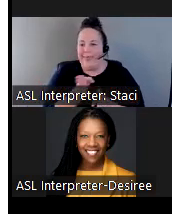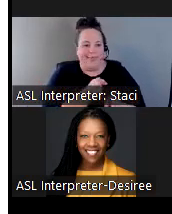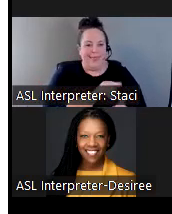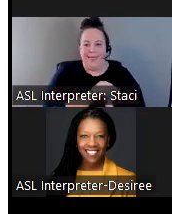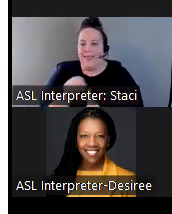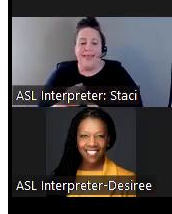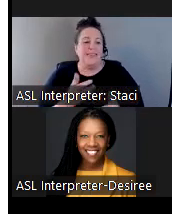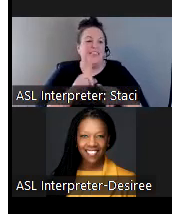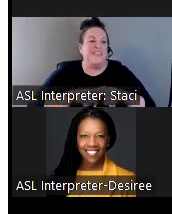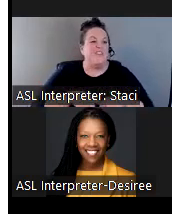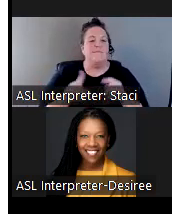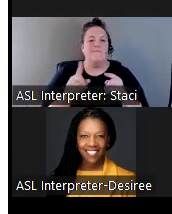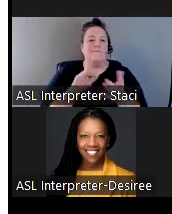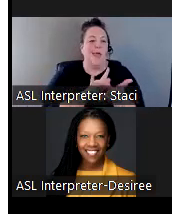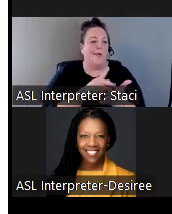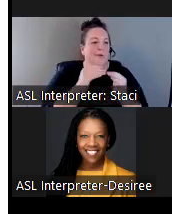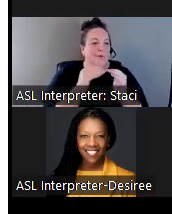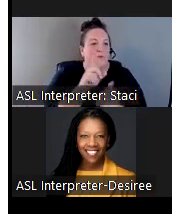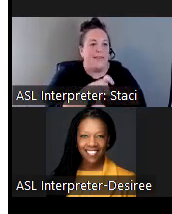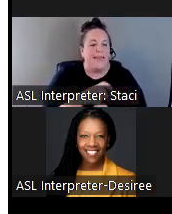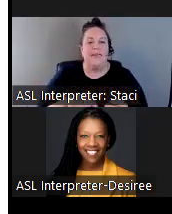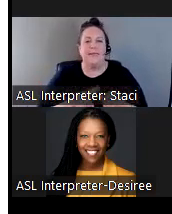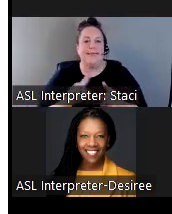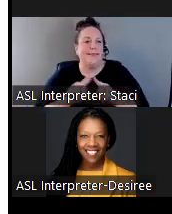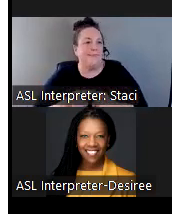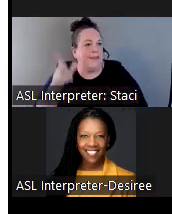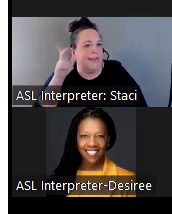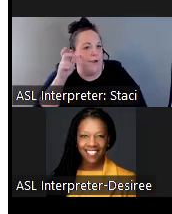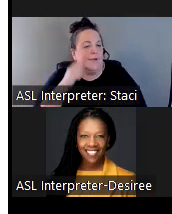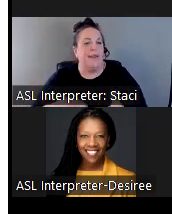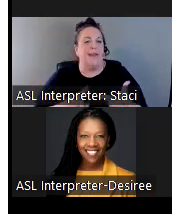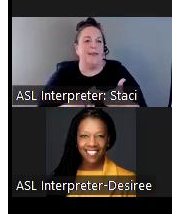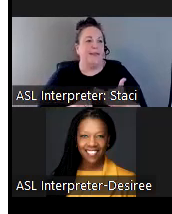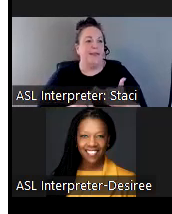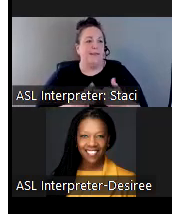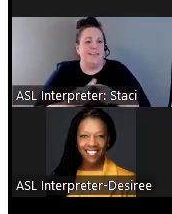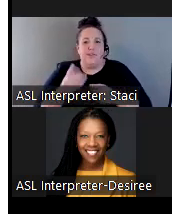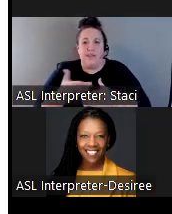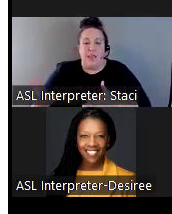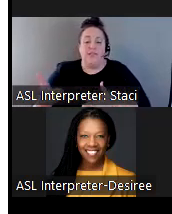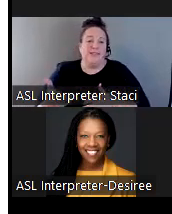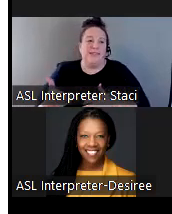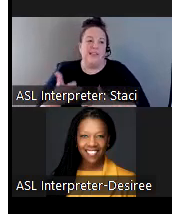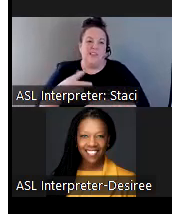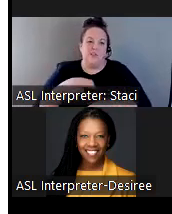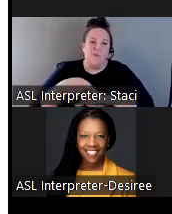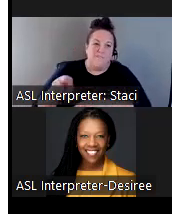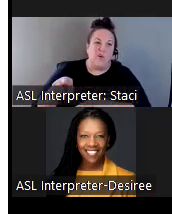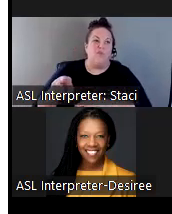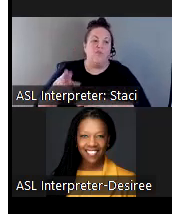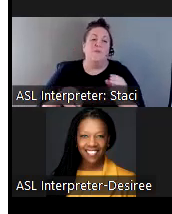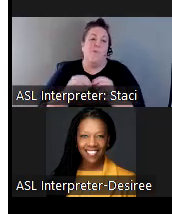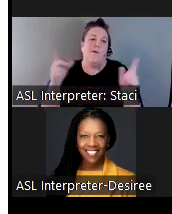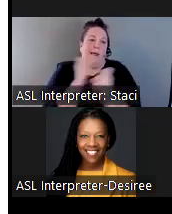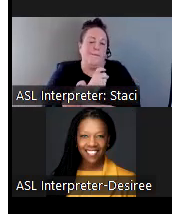different medical needs, different levels of hearing, and, you know, all of these different things. Well, that makes the referrals all the more